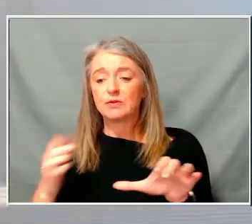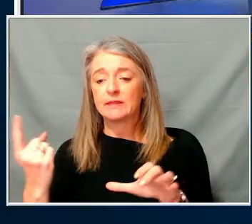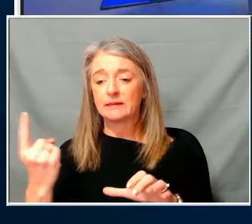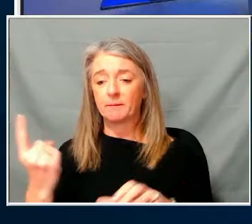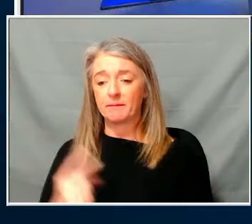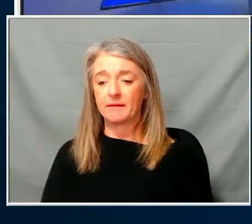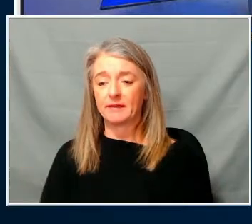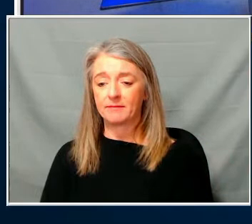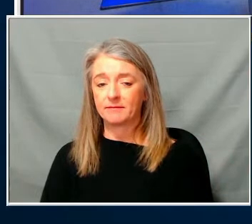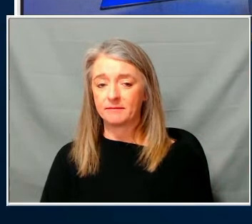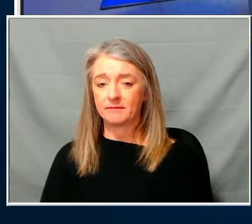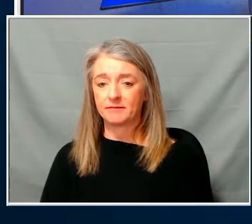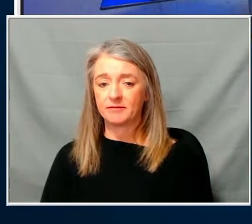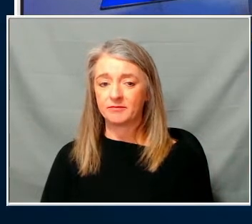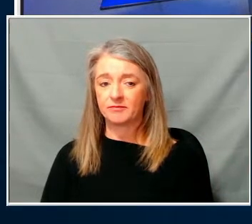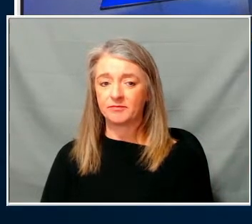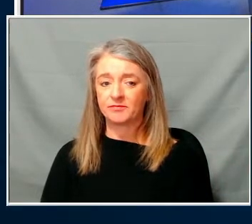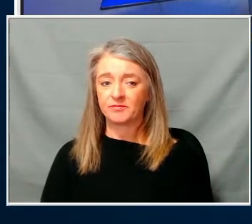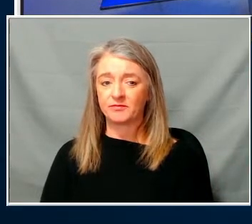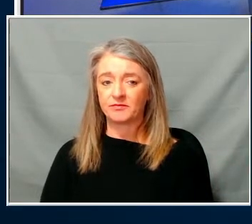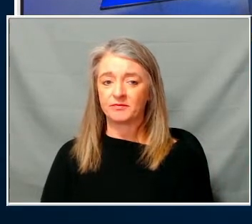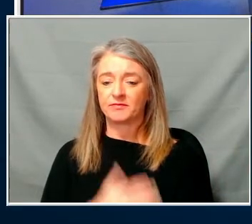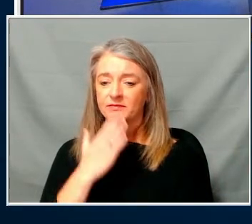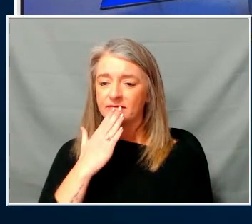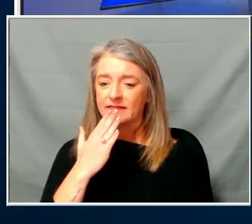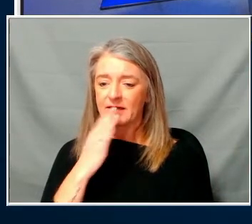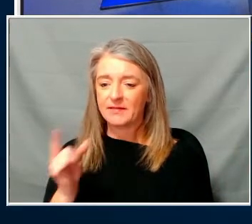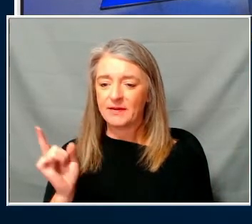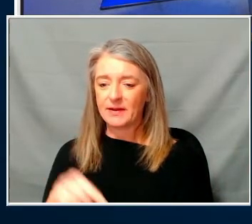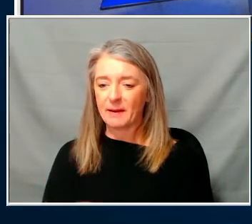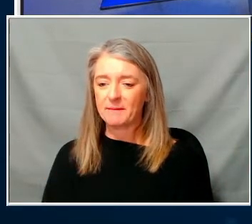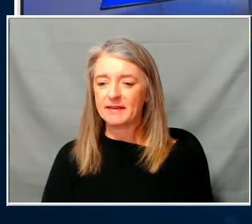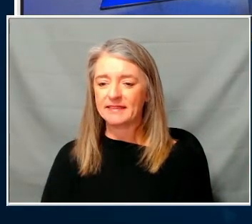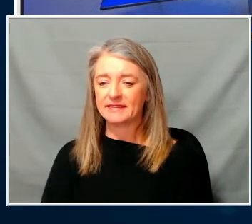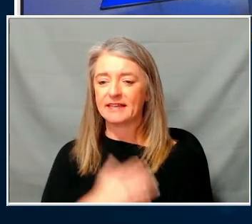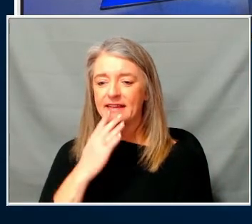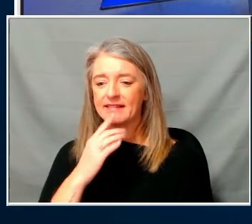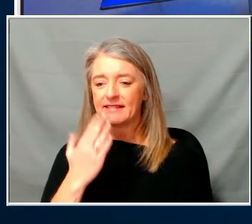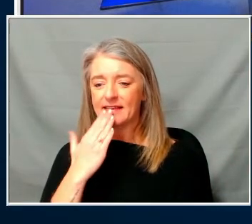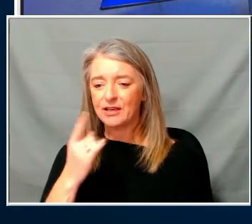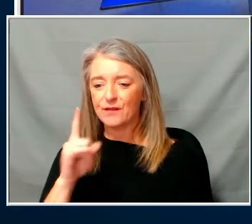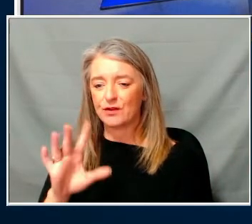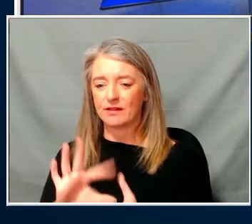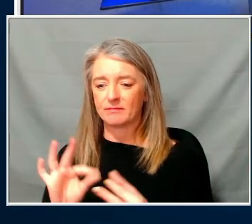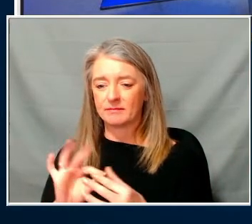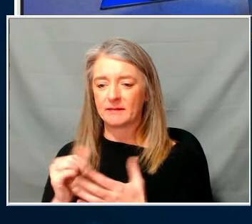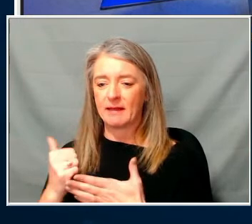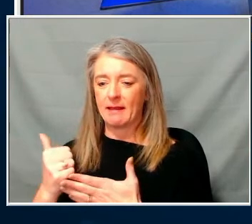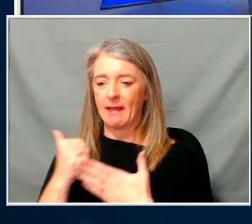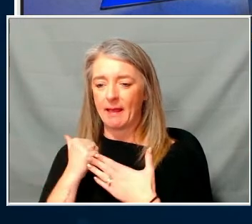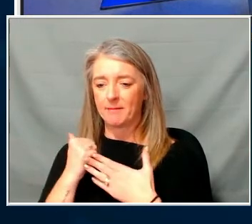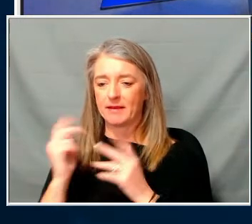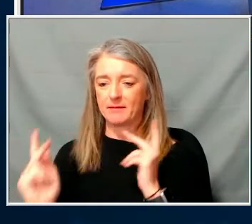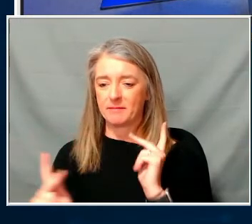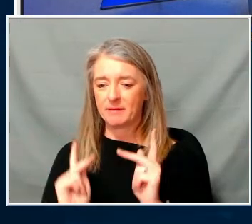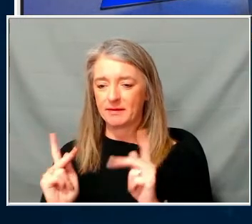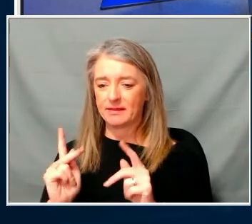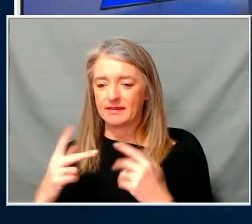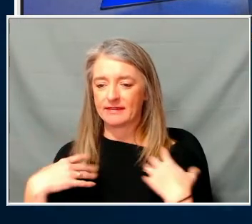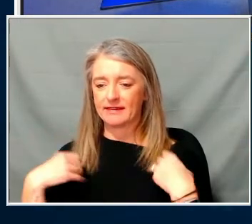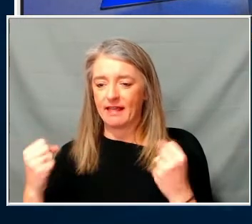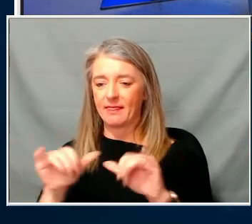this. Brian, thank you. Just thank you for being here, but thank you for helping our folks here at the health system and